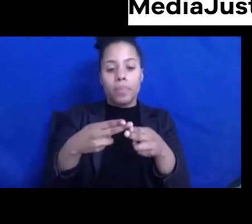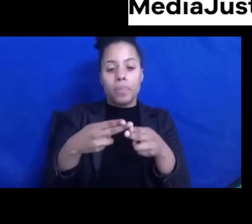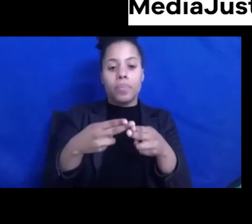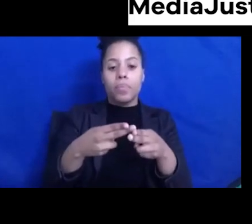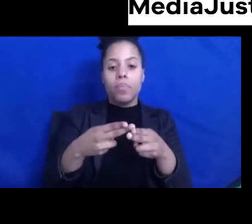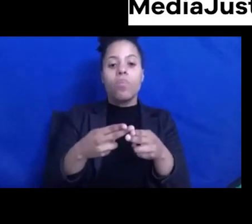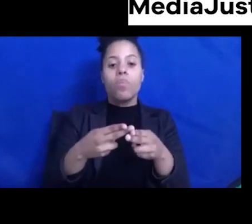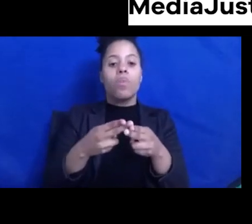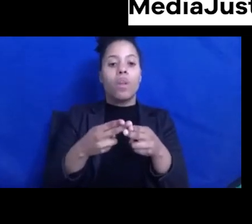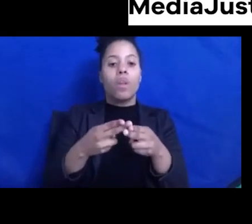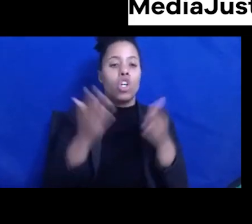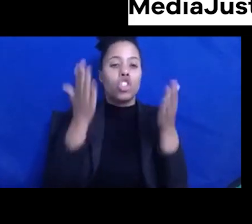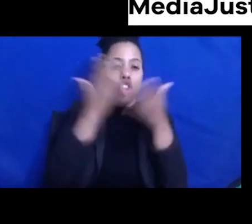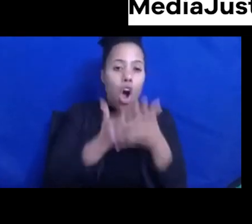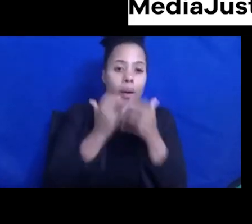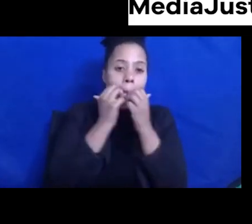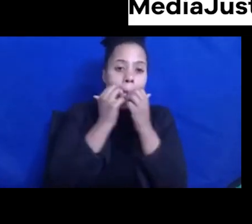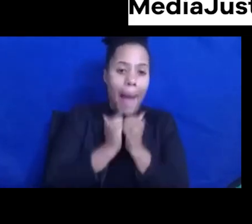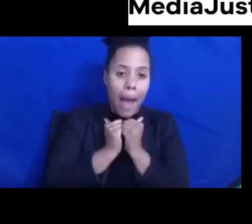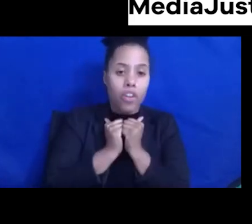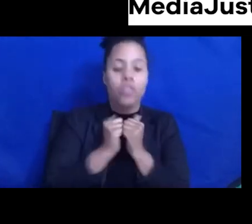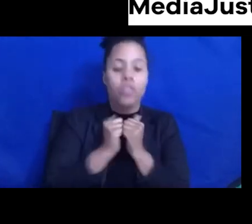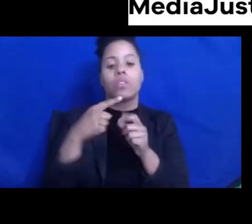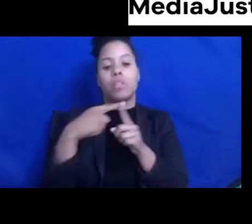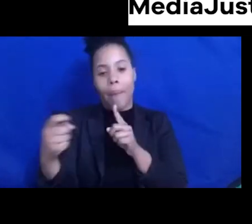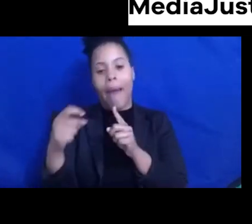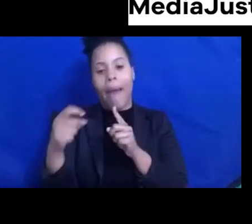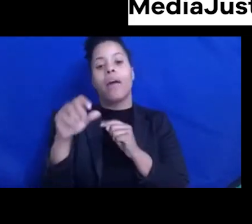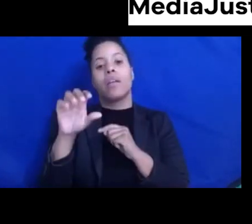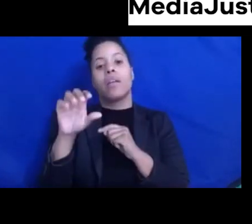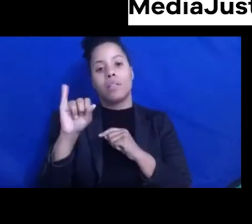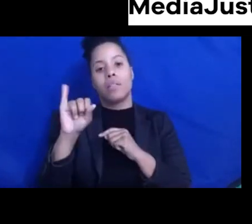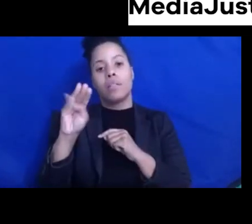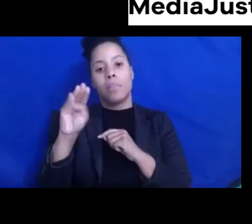Dark Matters by Simone Brown on the Surveillance of Blackness.